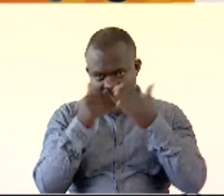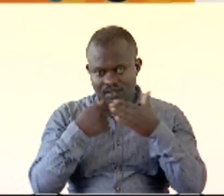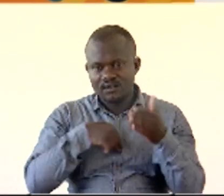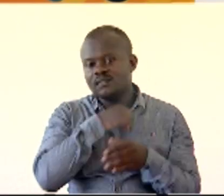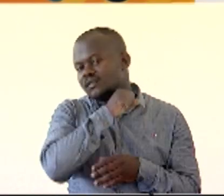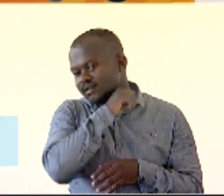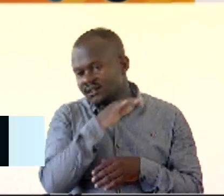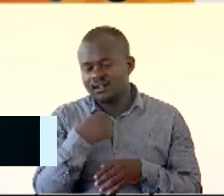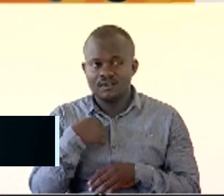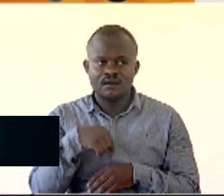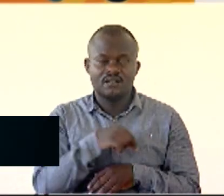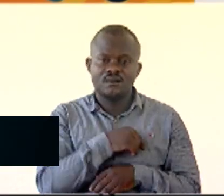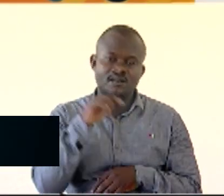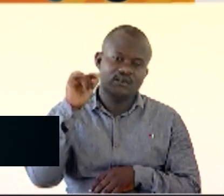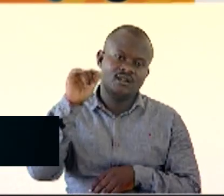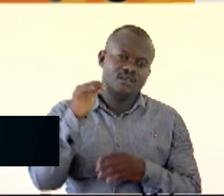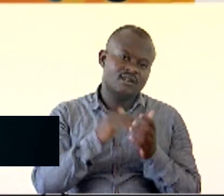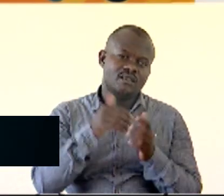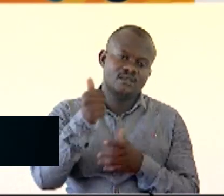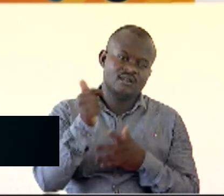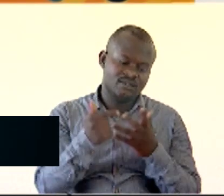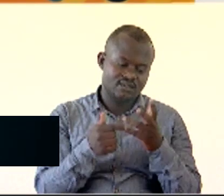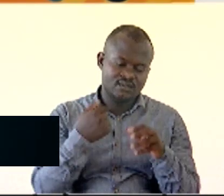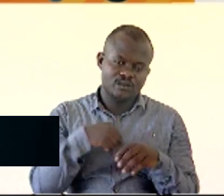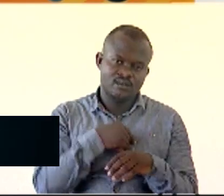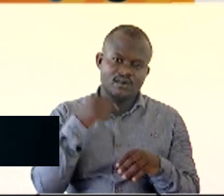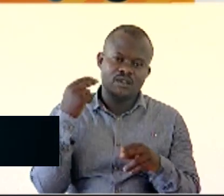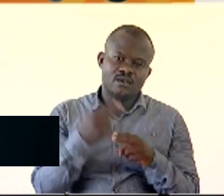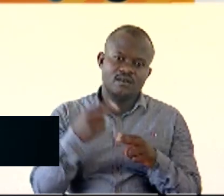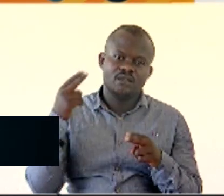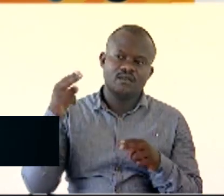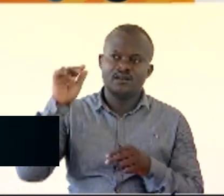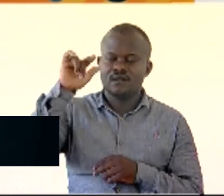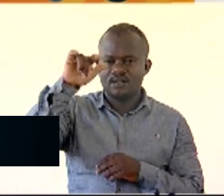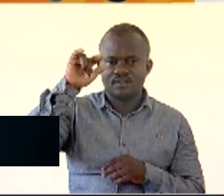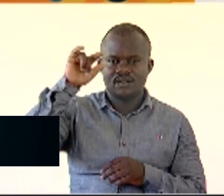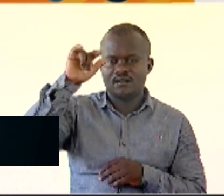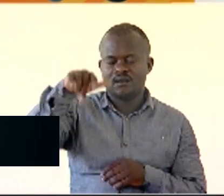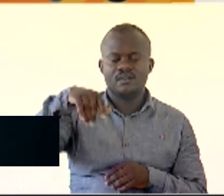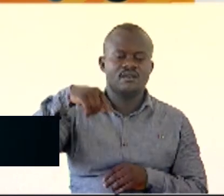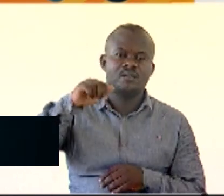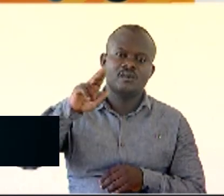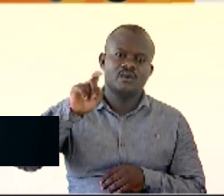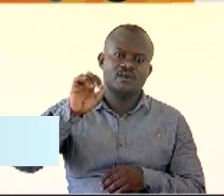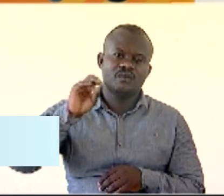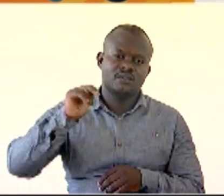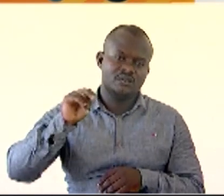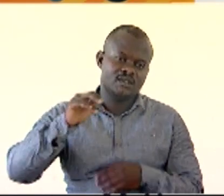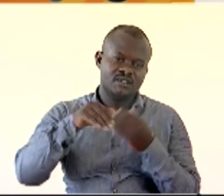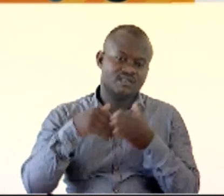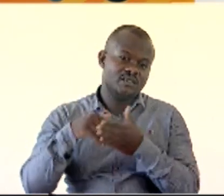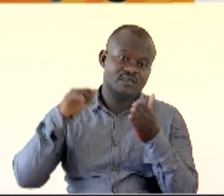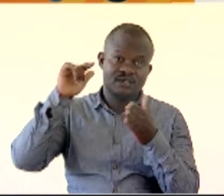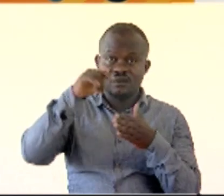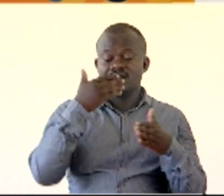contaminate our air, and that is what we call air pollution. This air pollution is